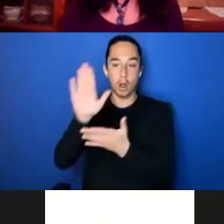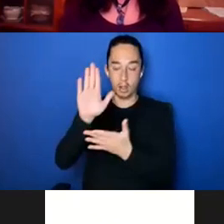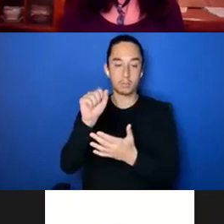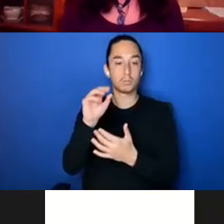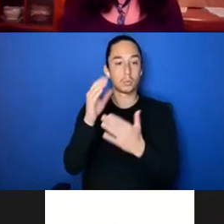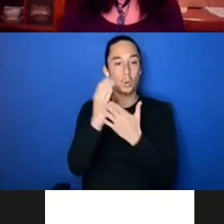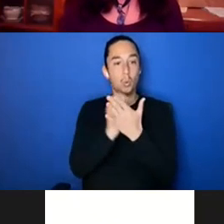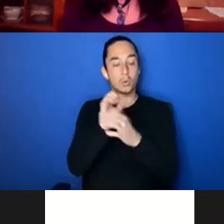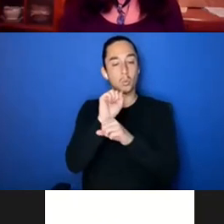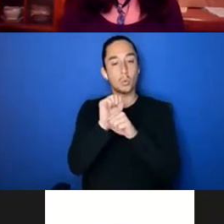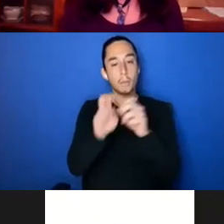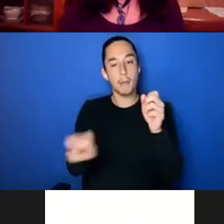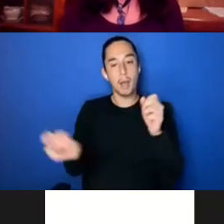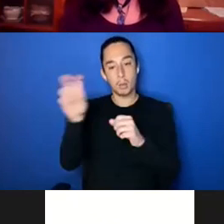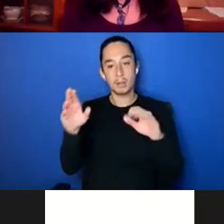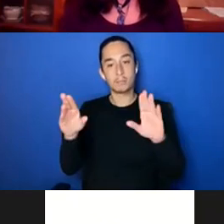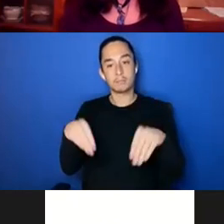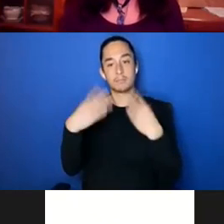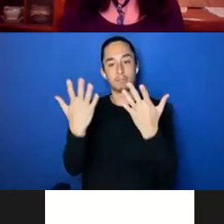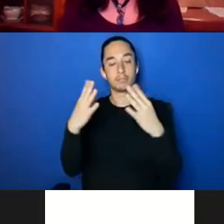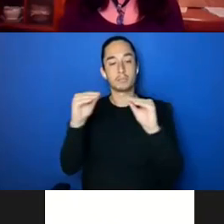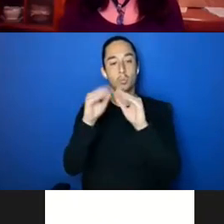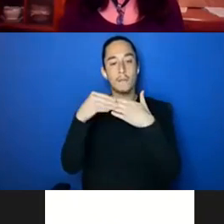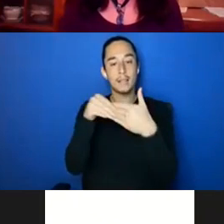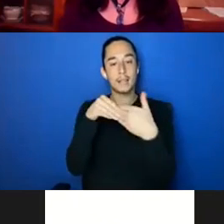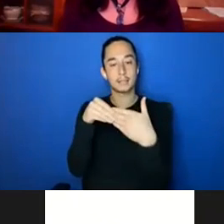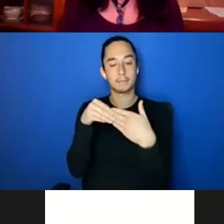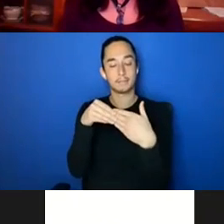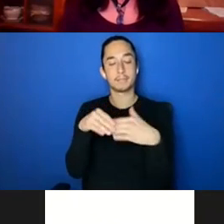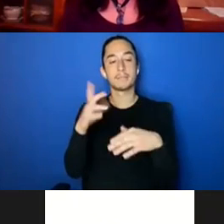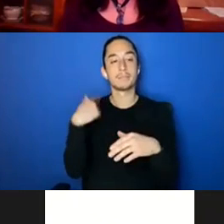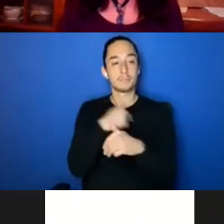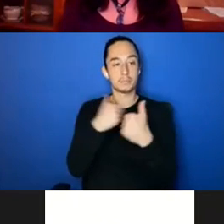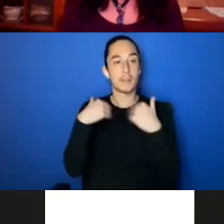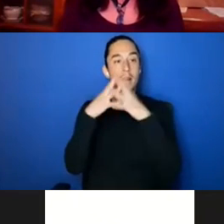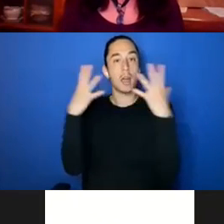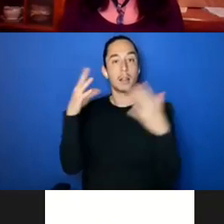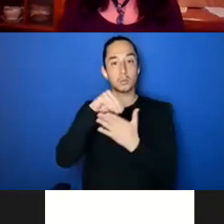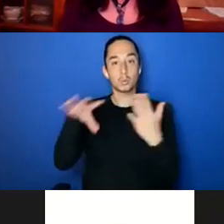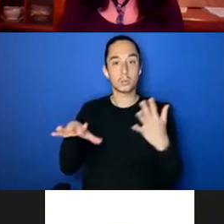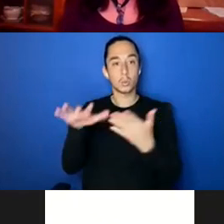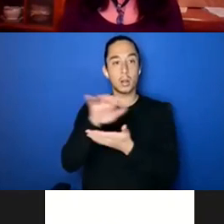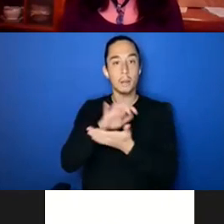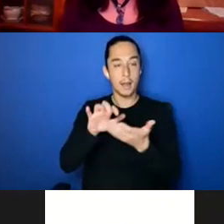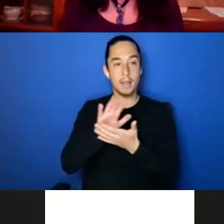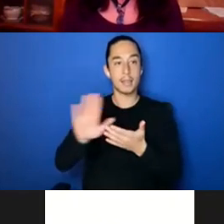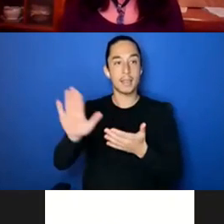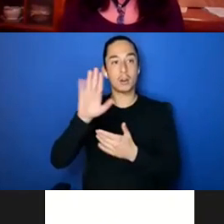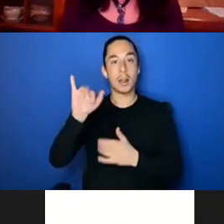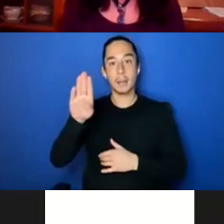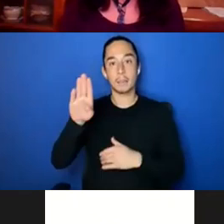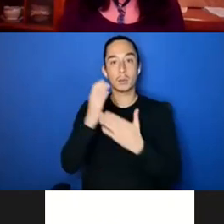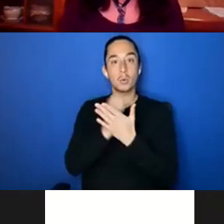the coursework pathway does allow the students a lot of flexibility. We have a lot of students who combine their IB